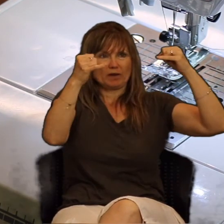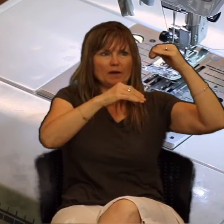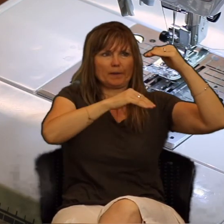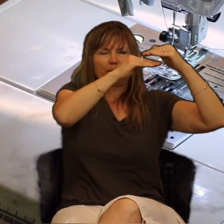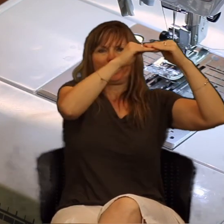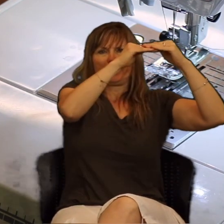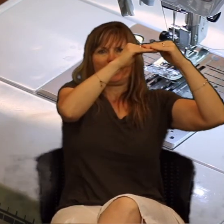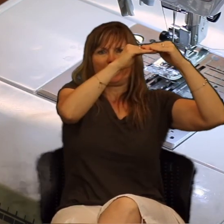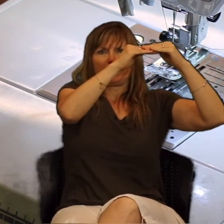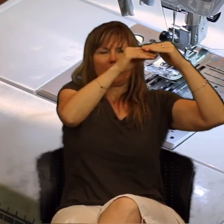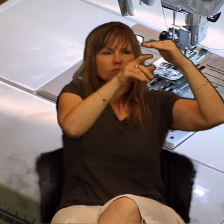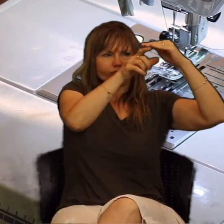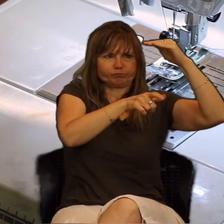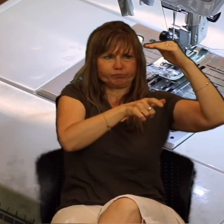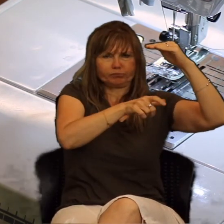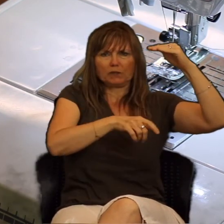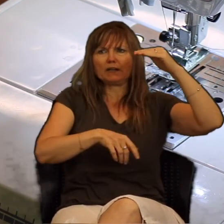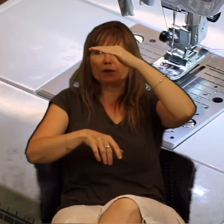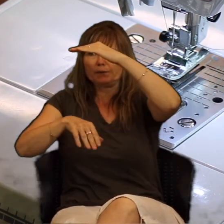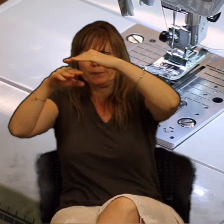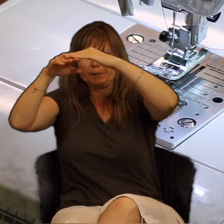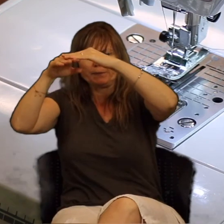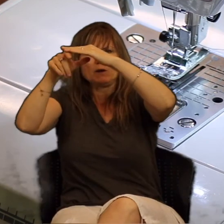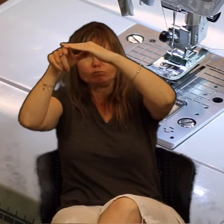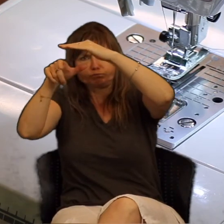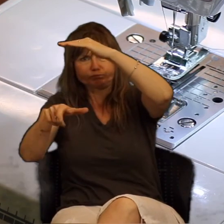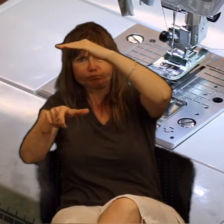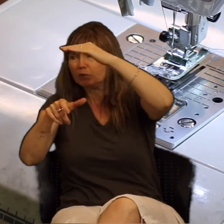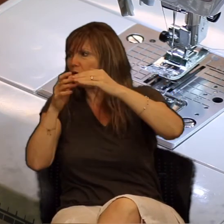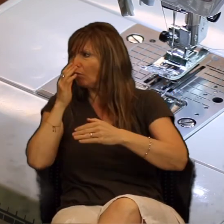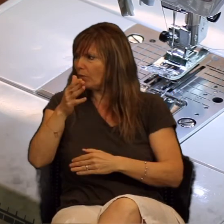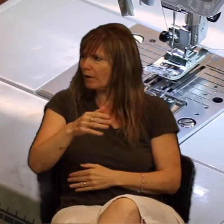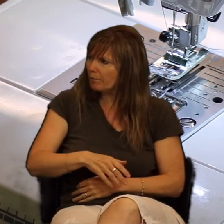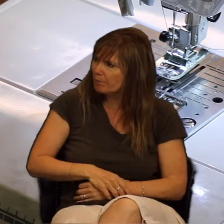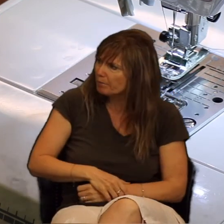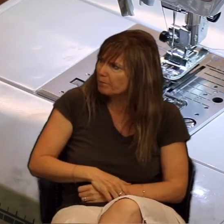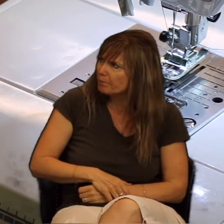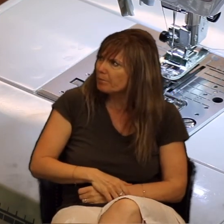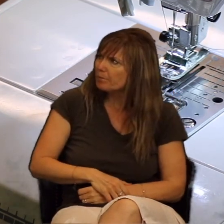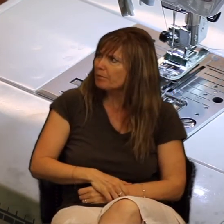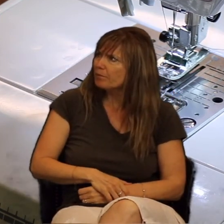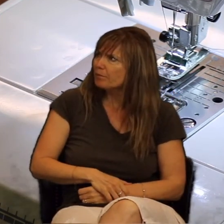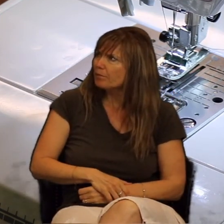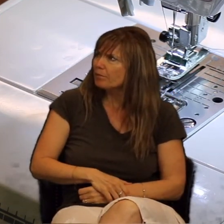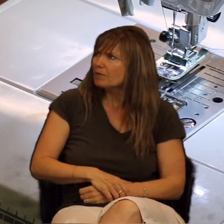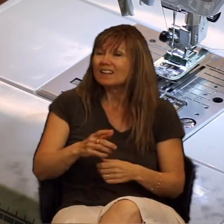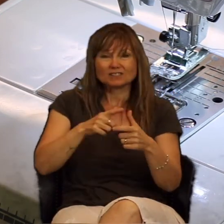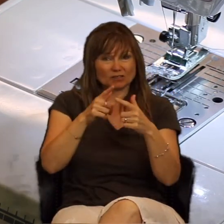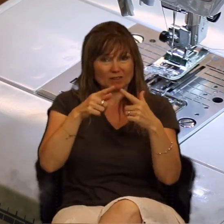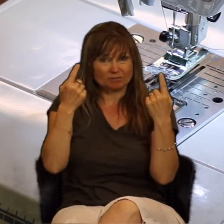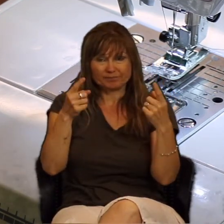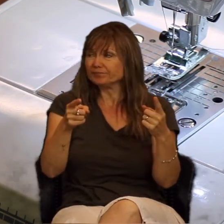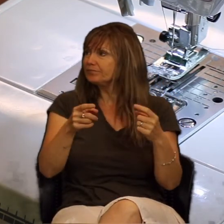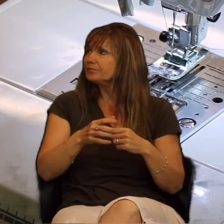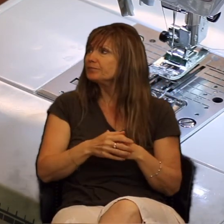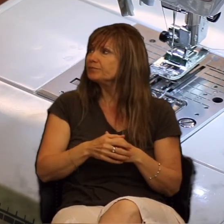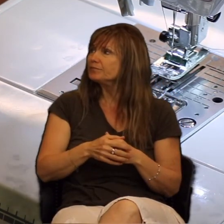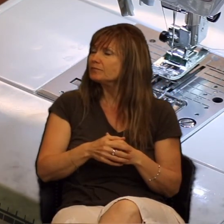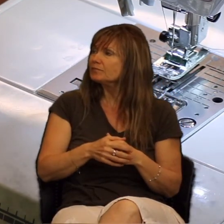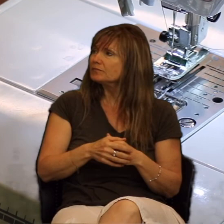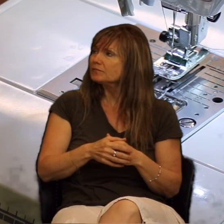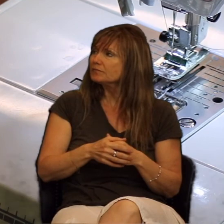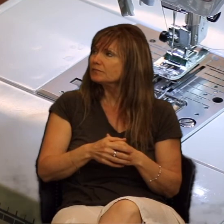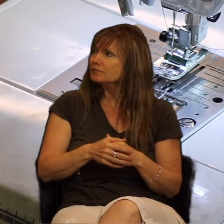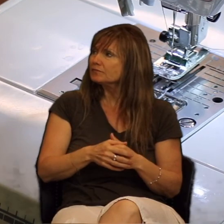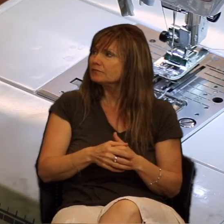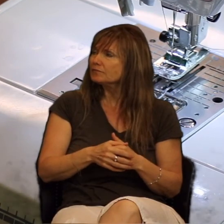down, and then this corner is going to line up with our outer corner. So when you flip it around to